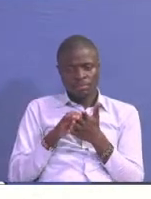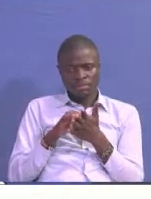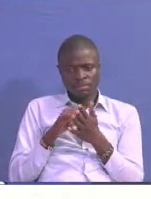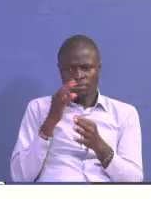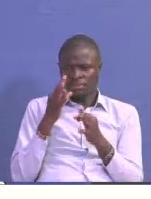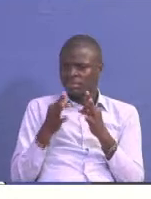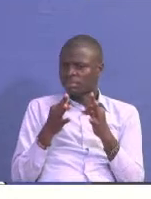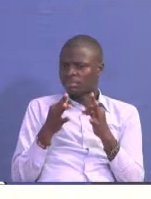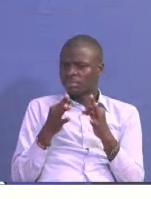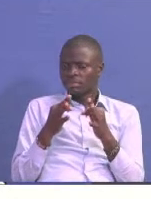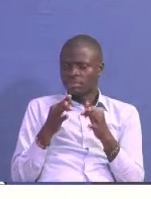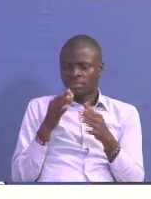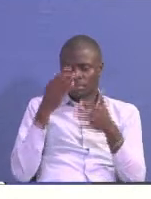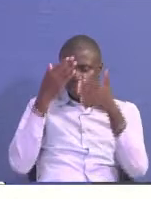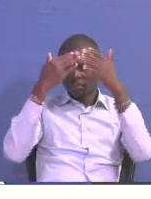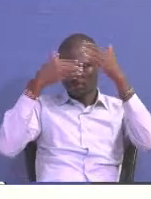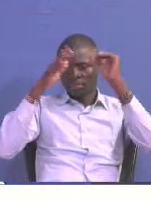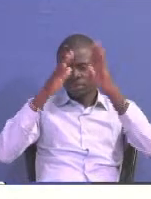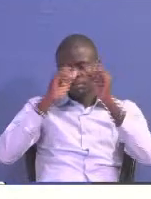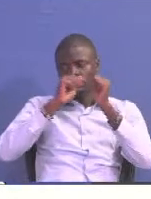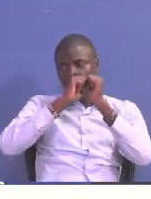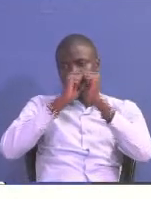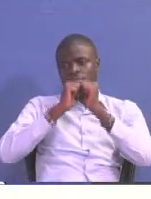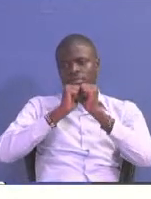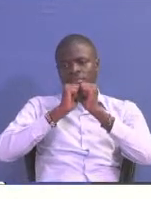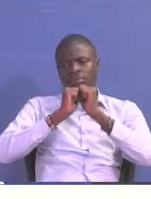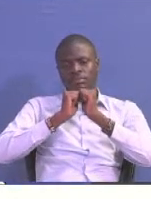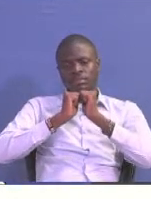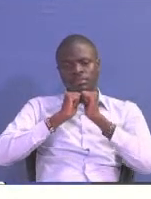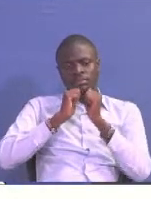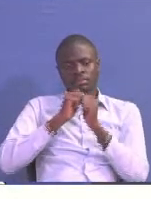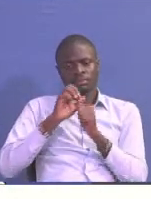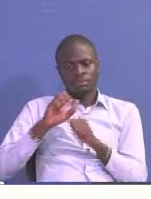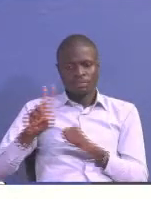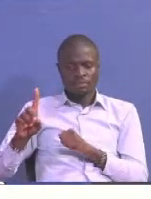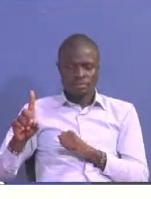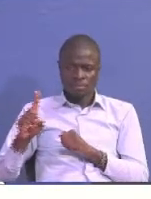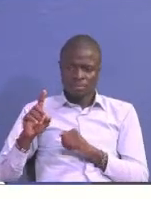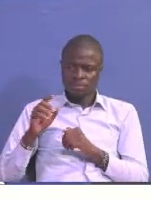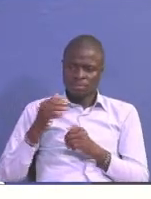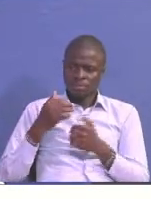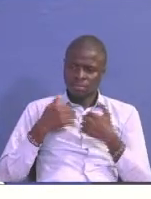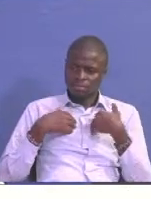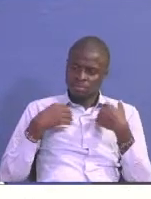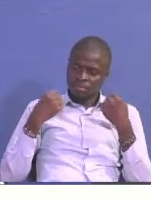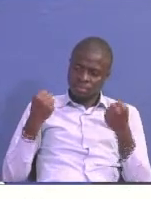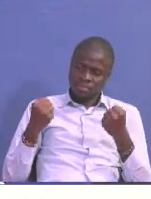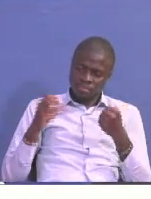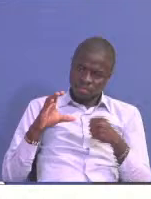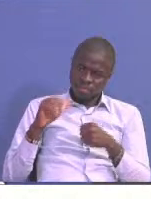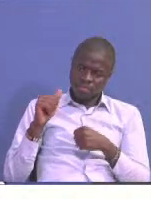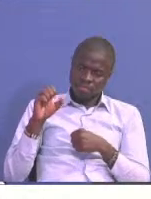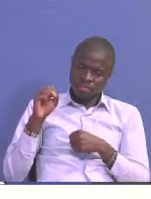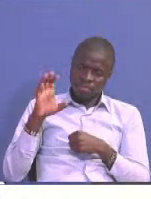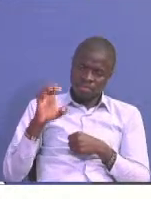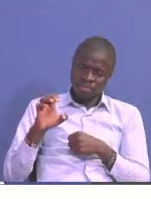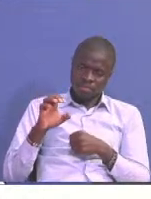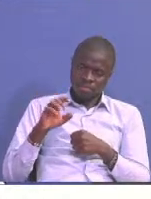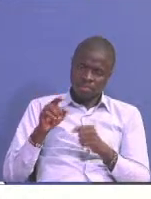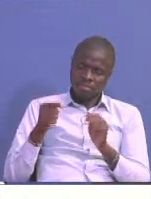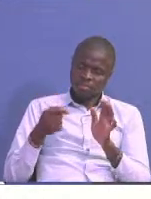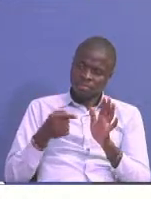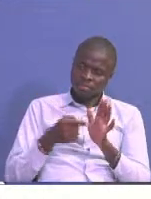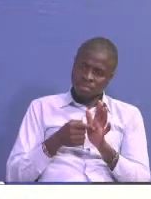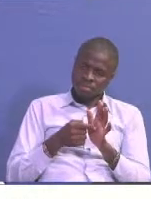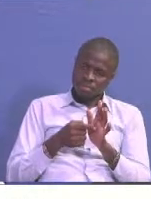if the universities together with the ministry put a very strong case, definitely the budget will